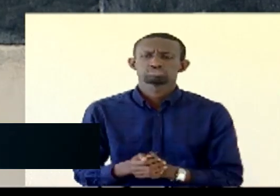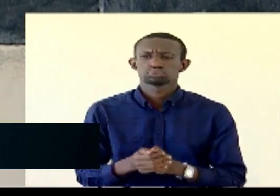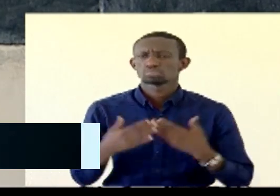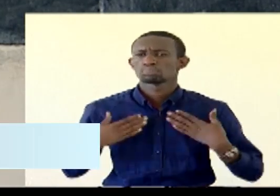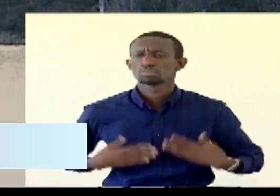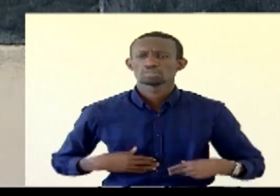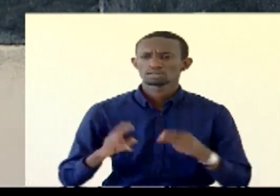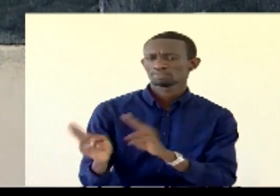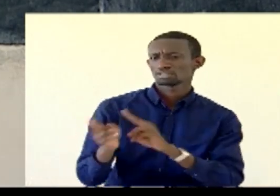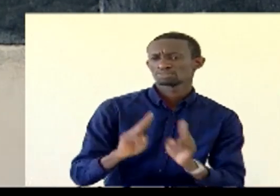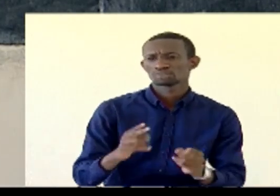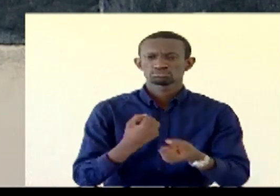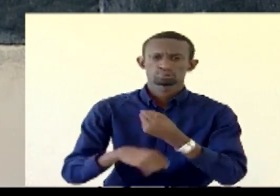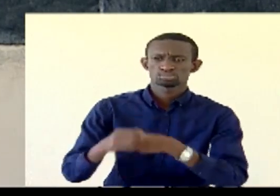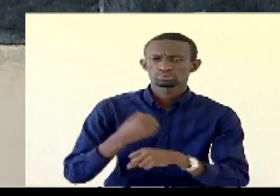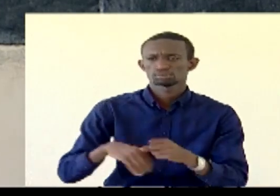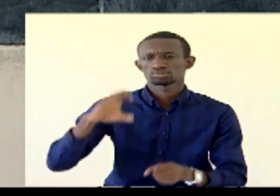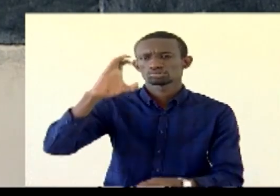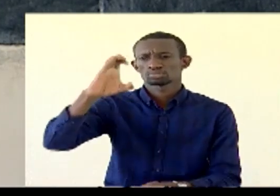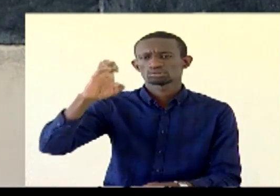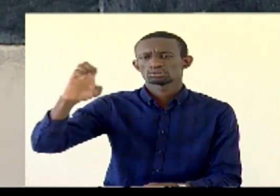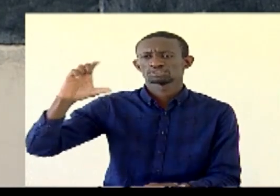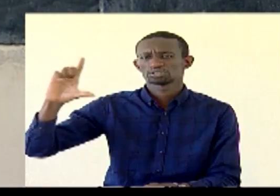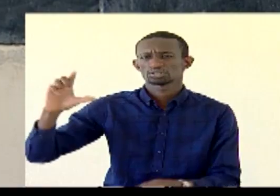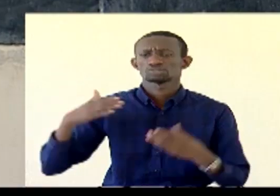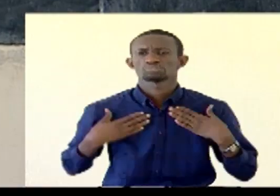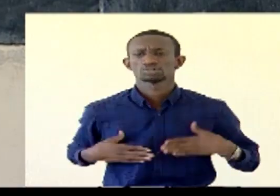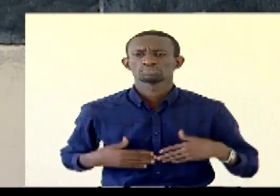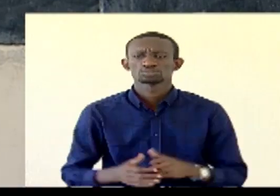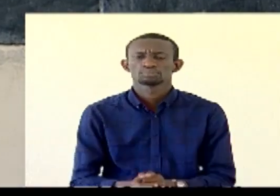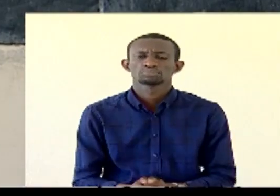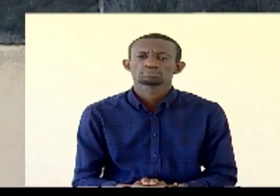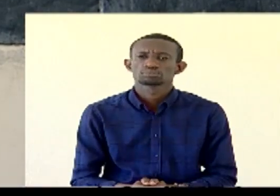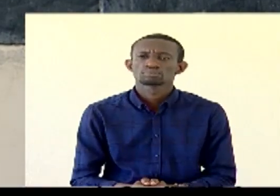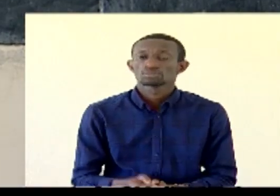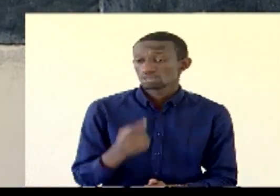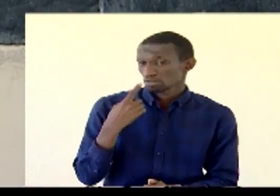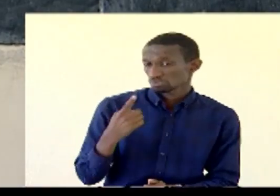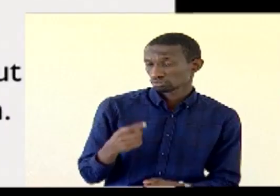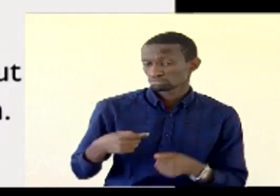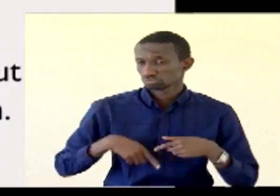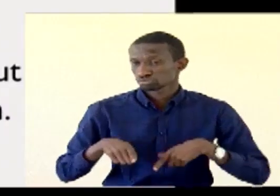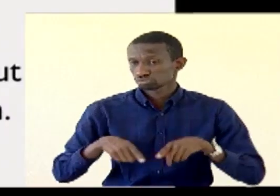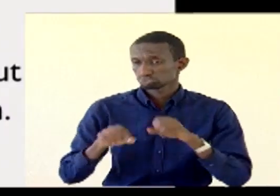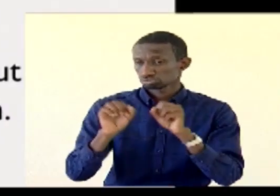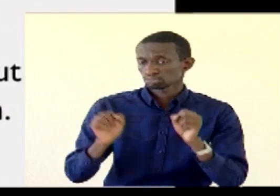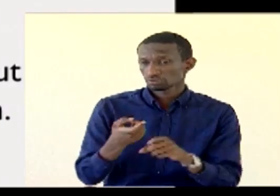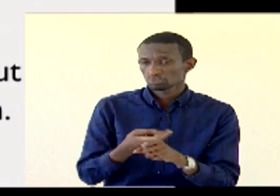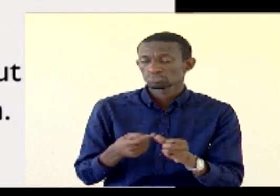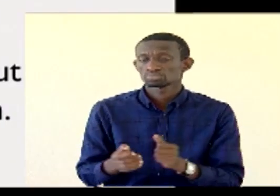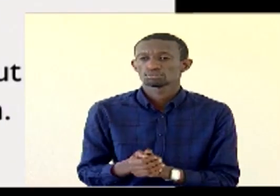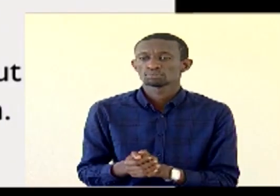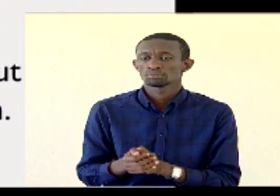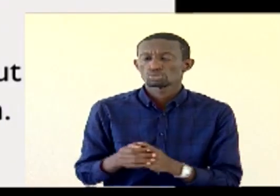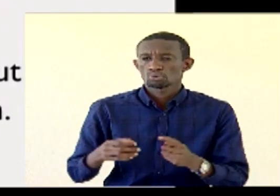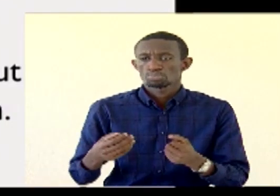normal functioning of the cell. So we said the drainaging of the urine from the bladder through